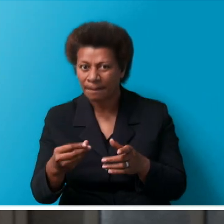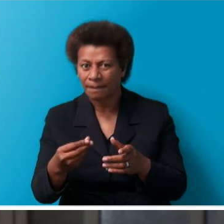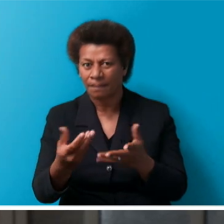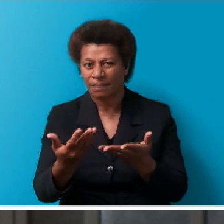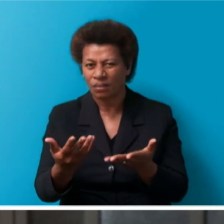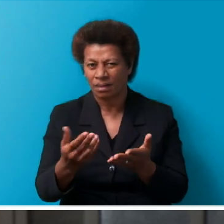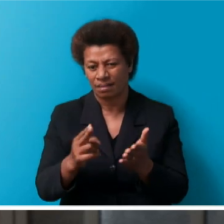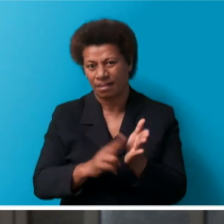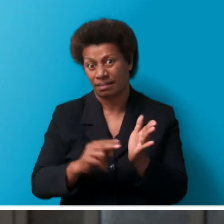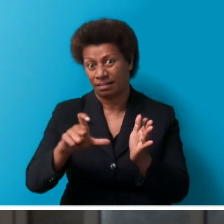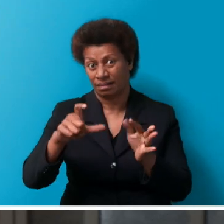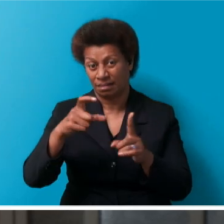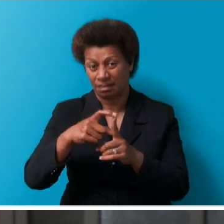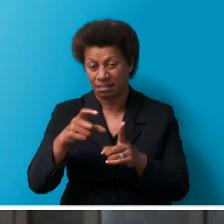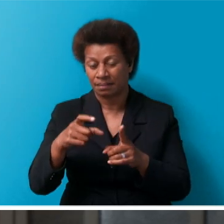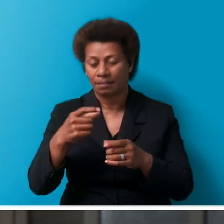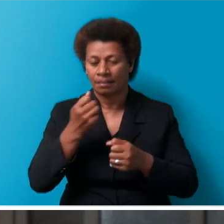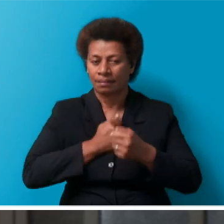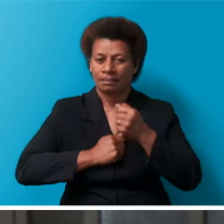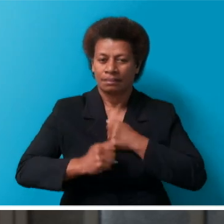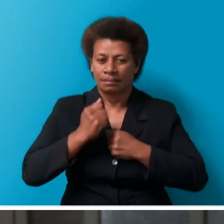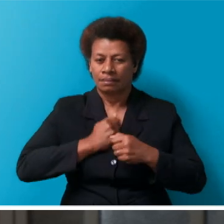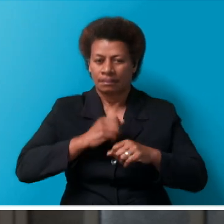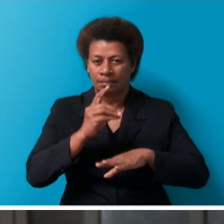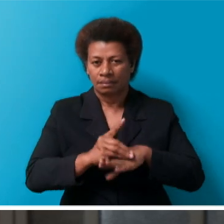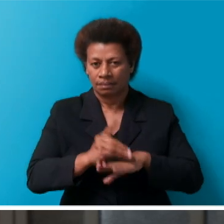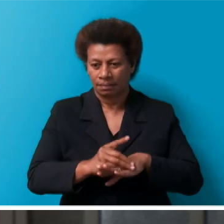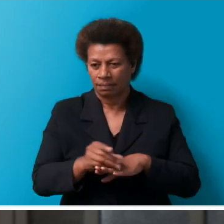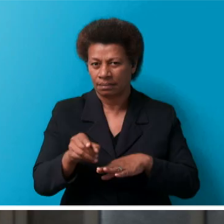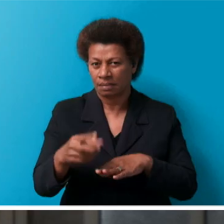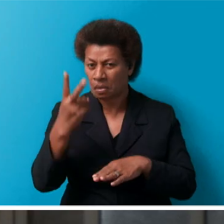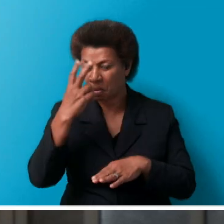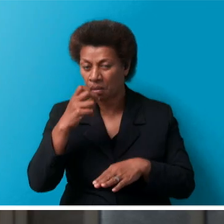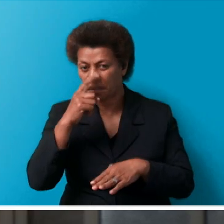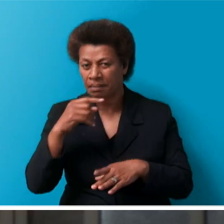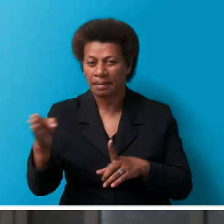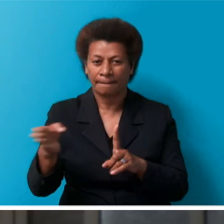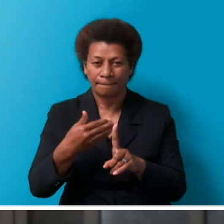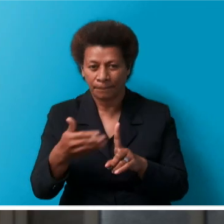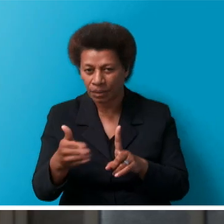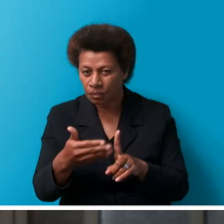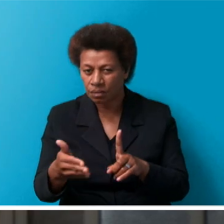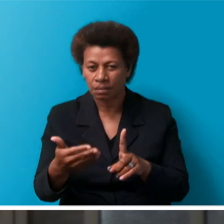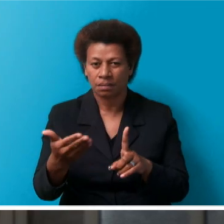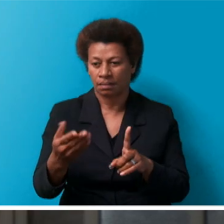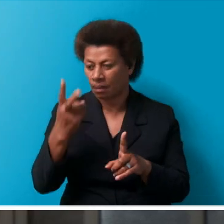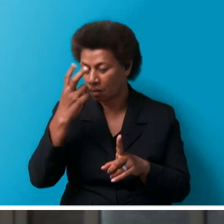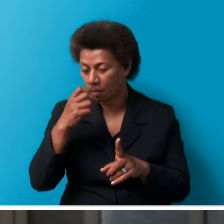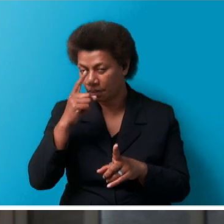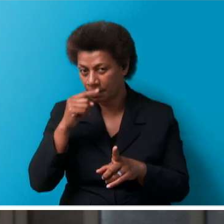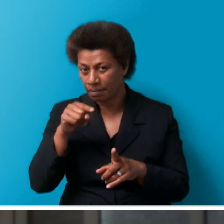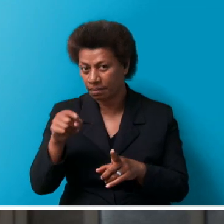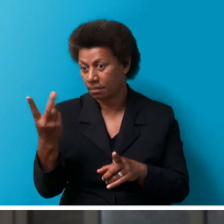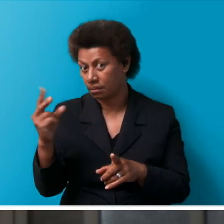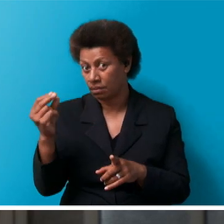and are suffering neglect. There are constant concerning reports of elder abuse. The Biennial Conference of Older Persons 2024